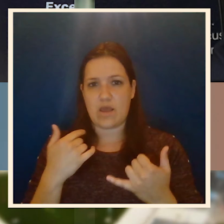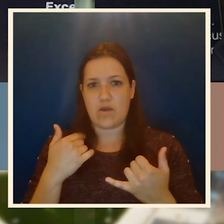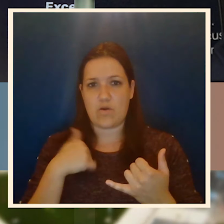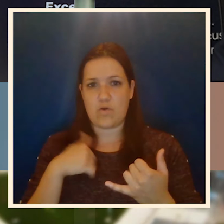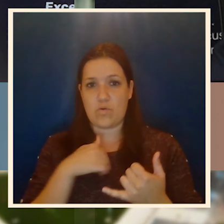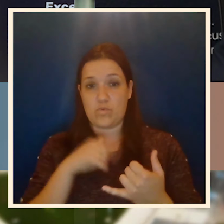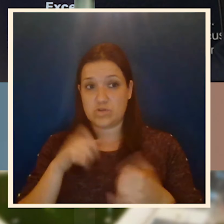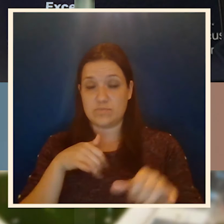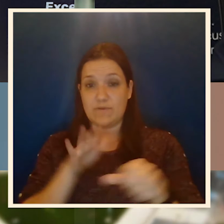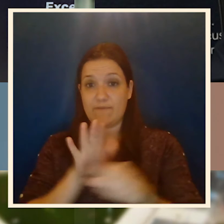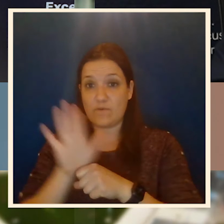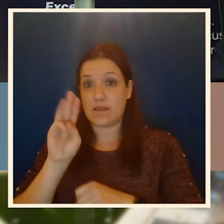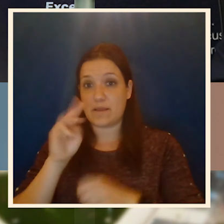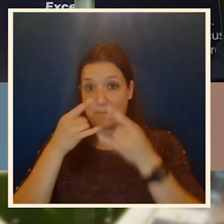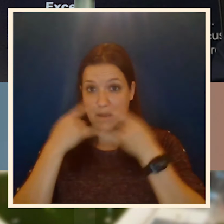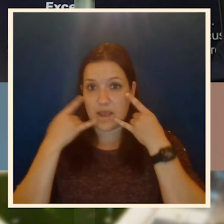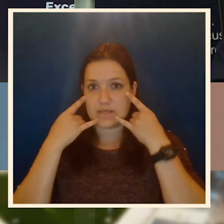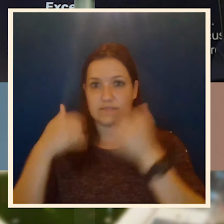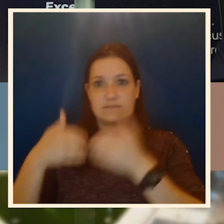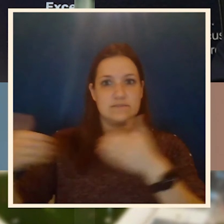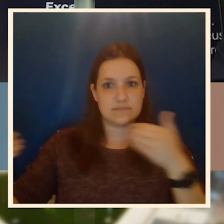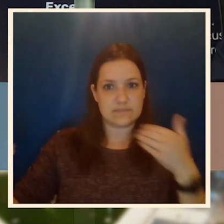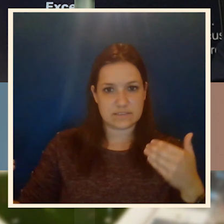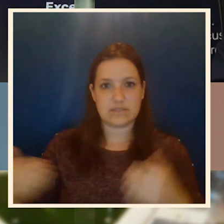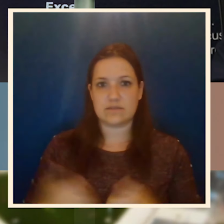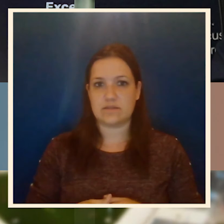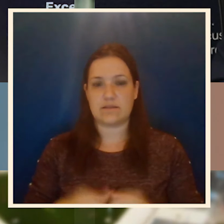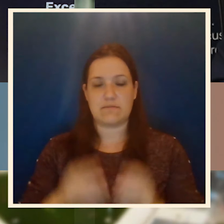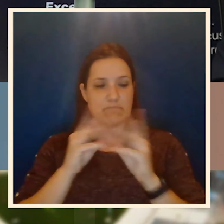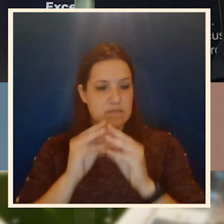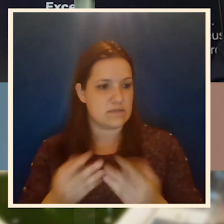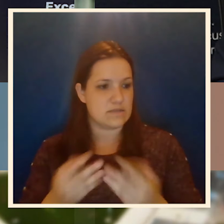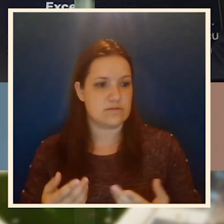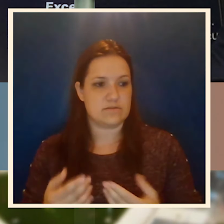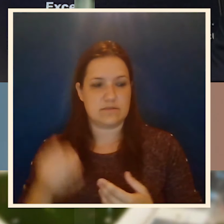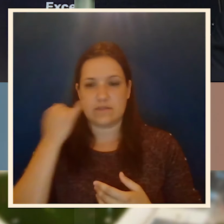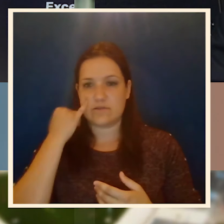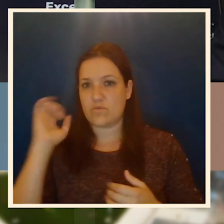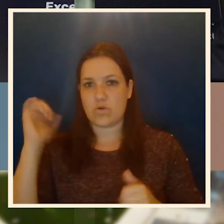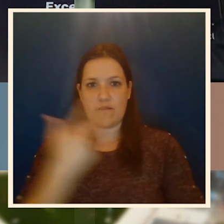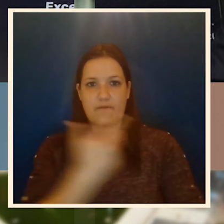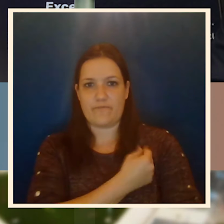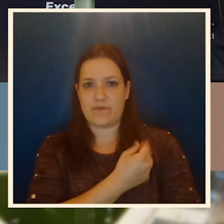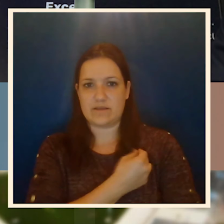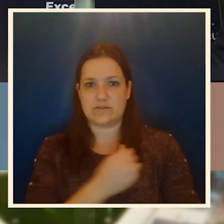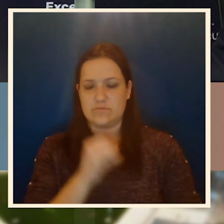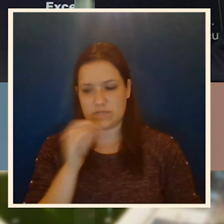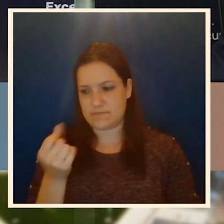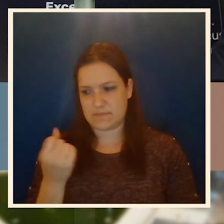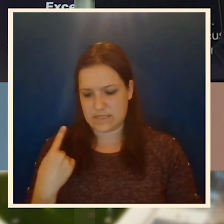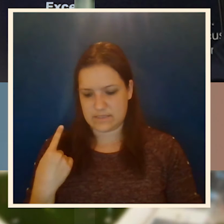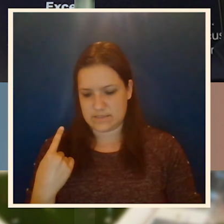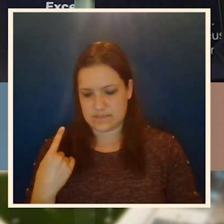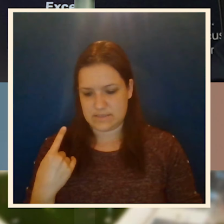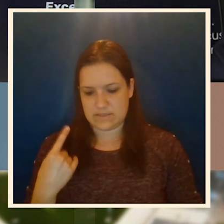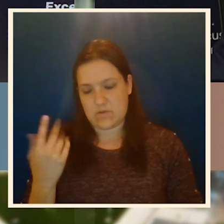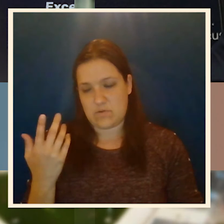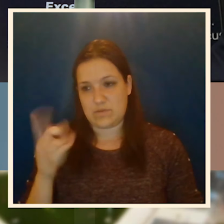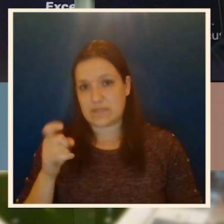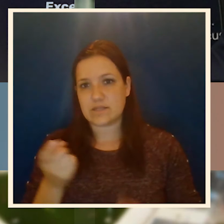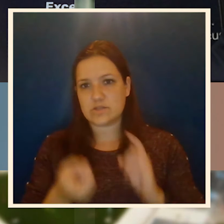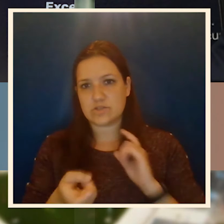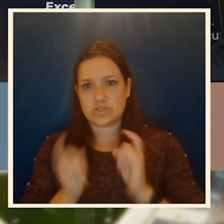fully masked and socially distanced, even in meetings and even if we're all vaccinated, which doesn't make sense. So they need to